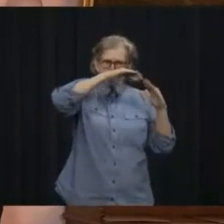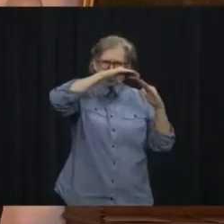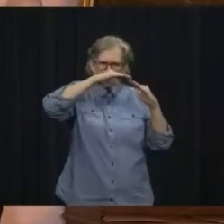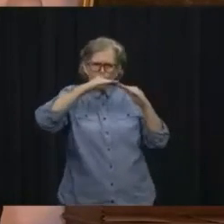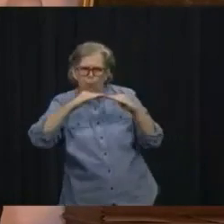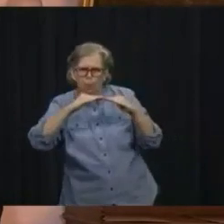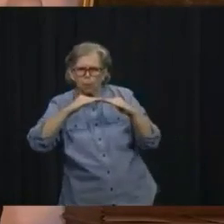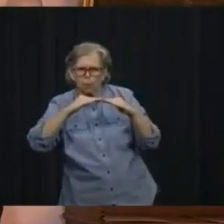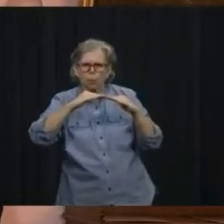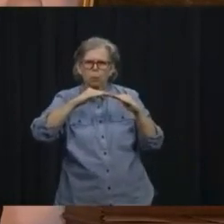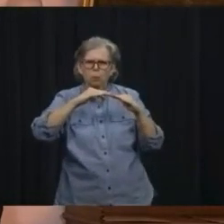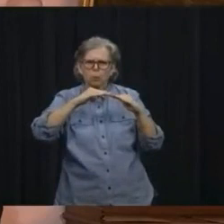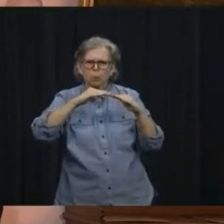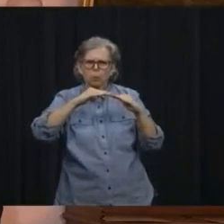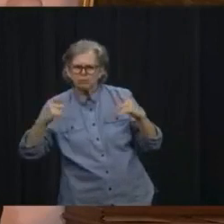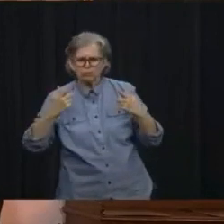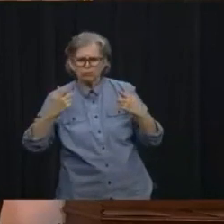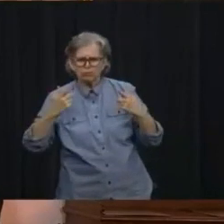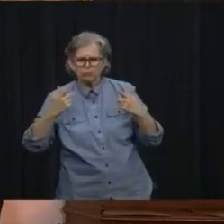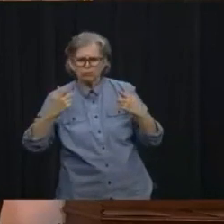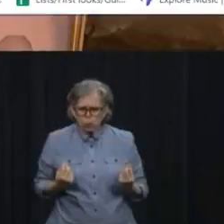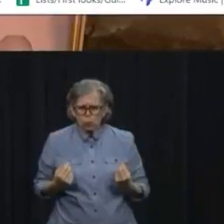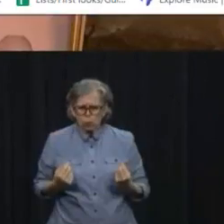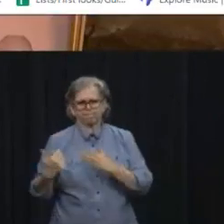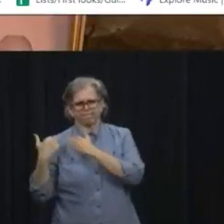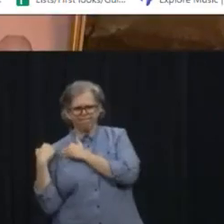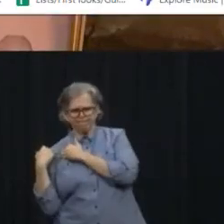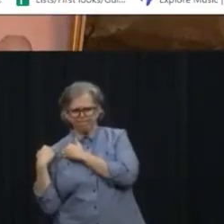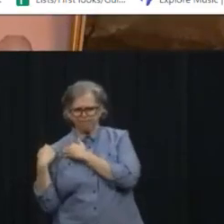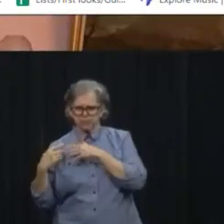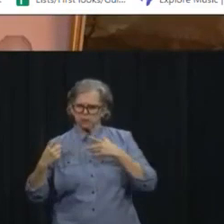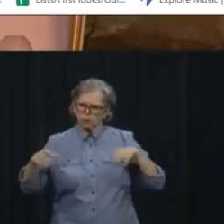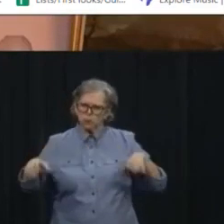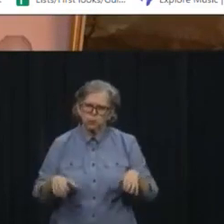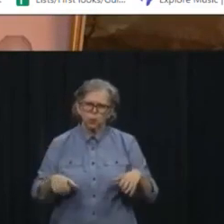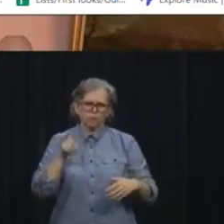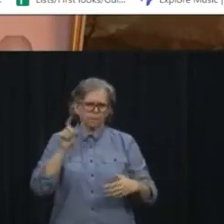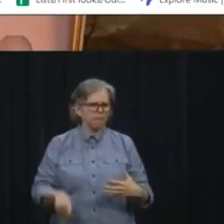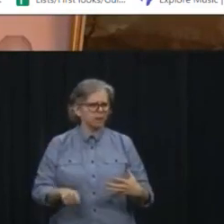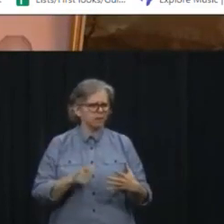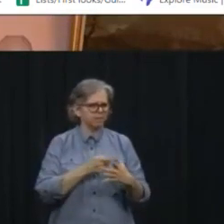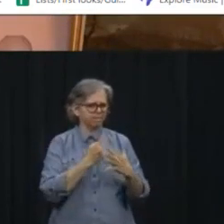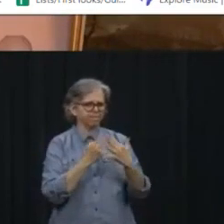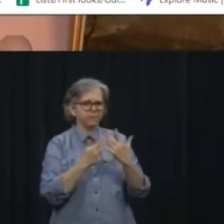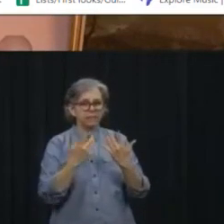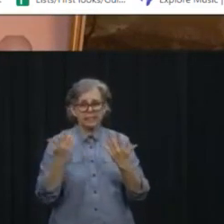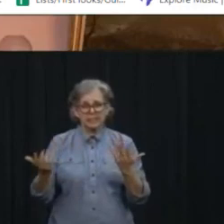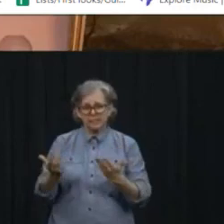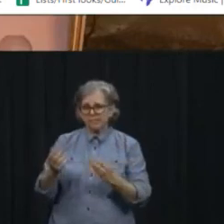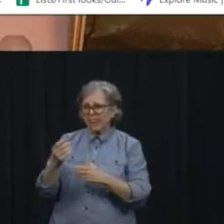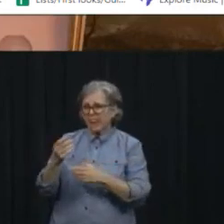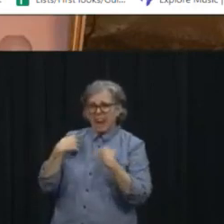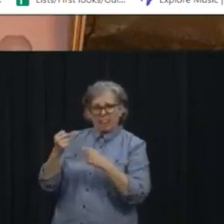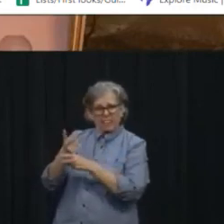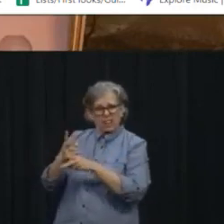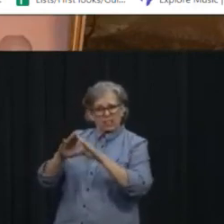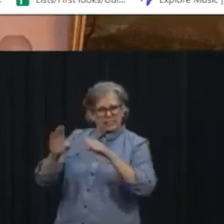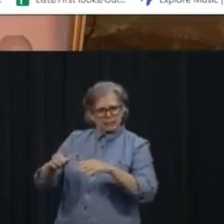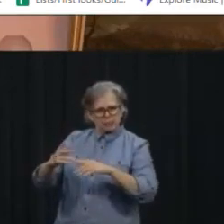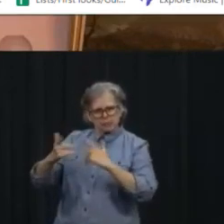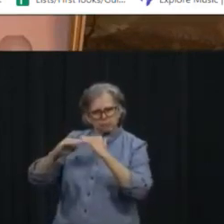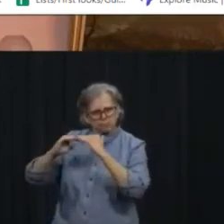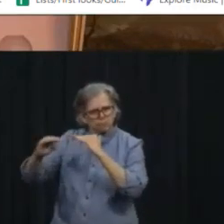take in order to allow our health system to survive, our health system